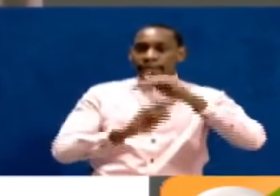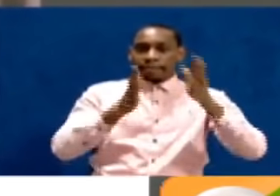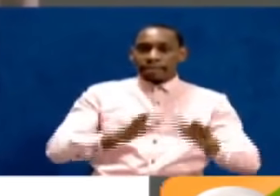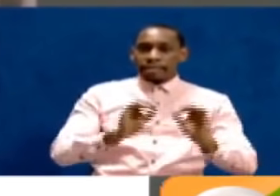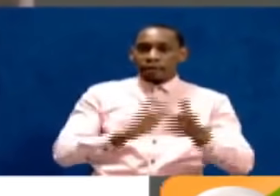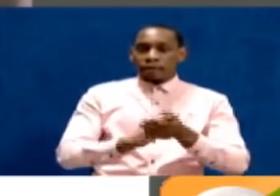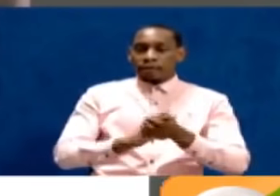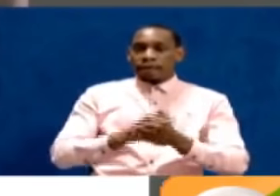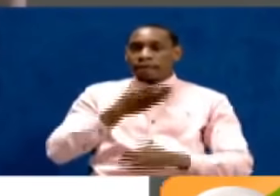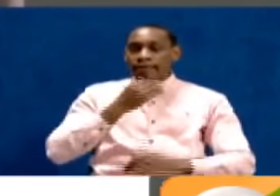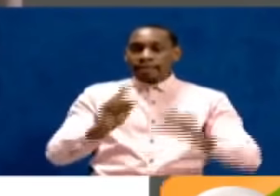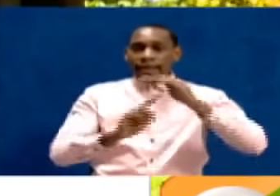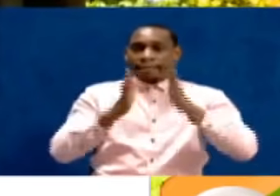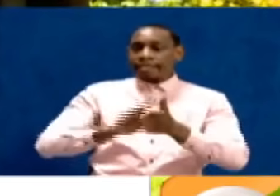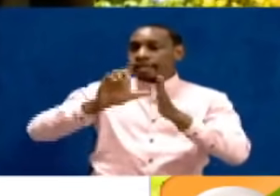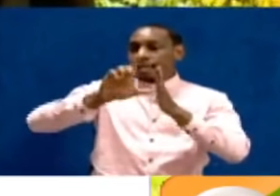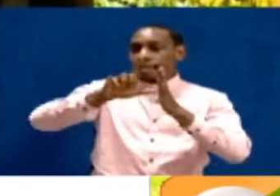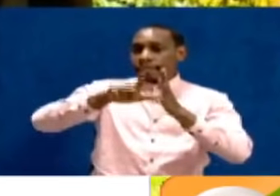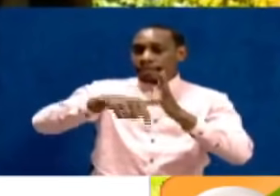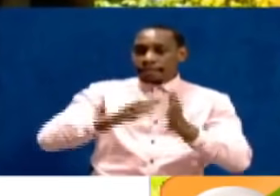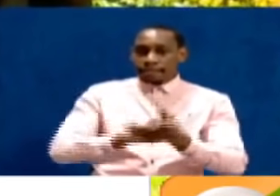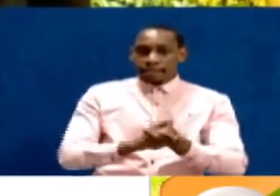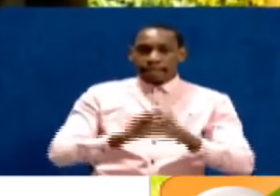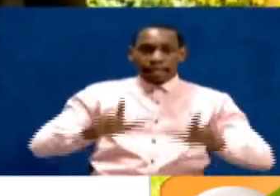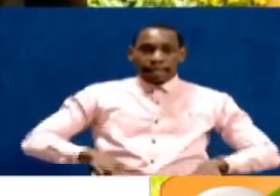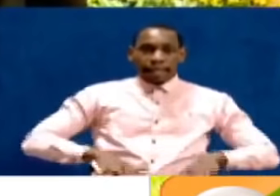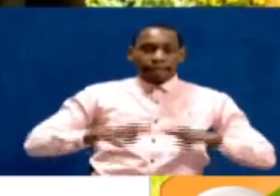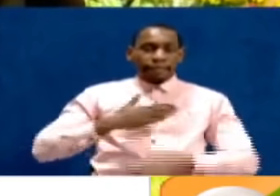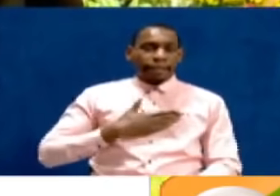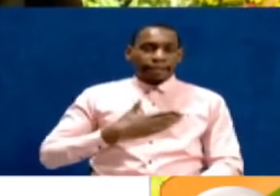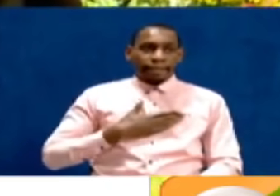My father became a minister much later in my life.